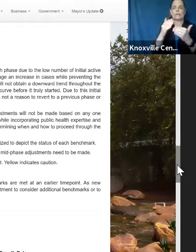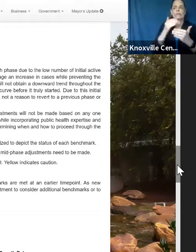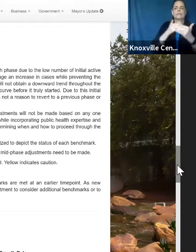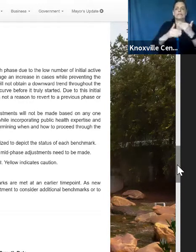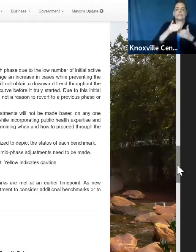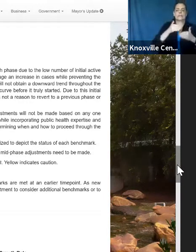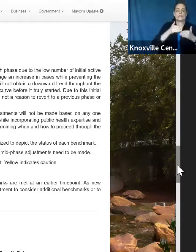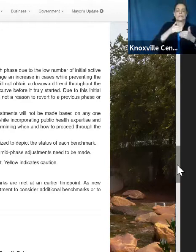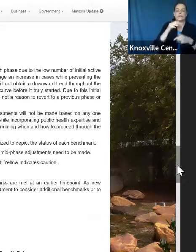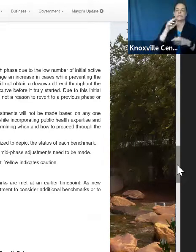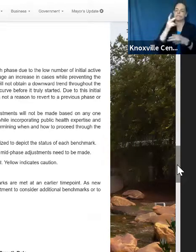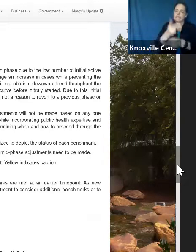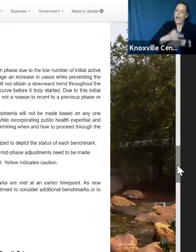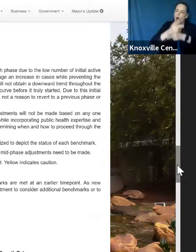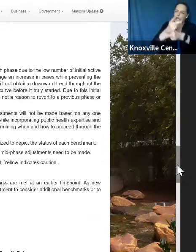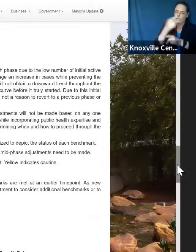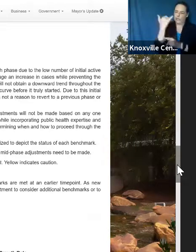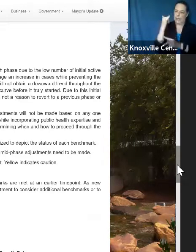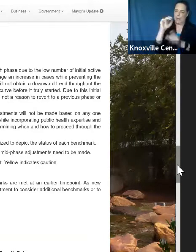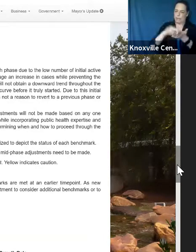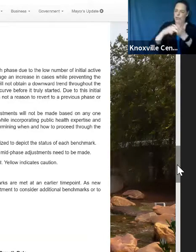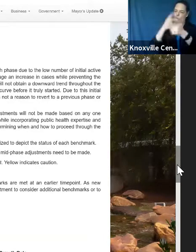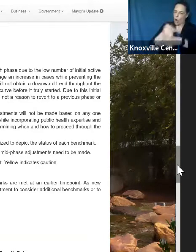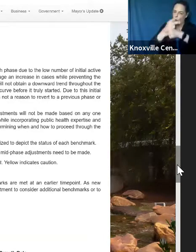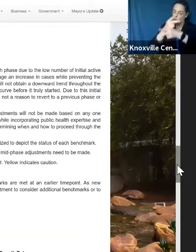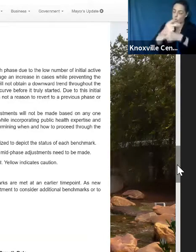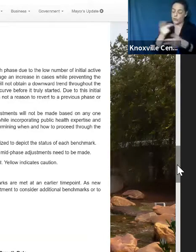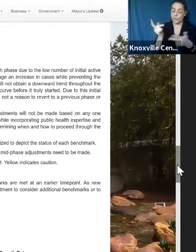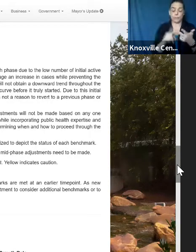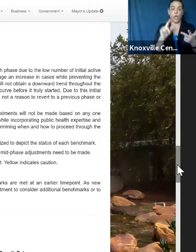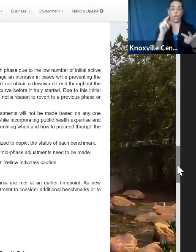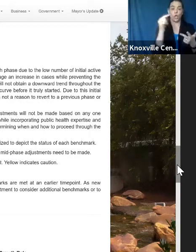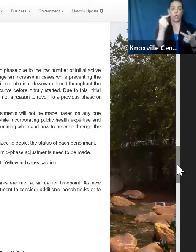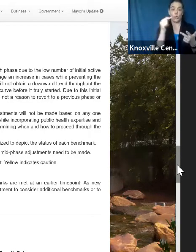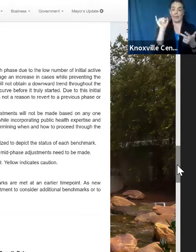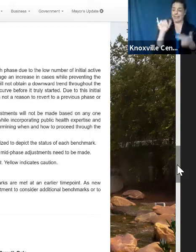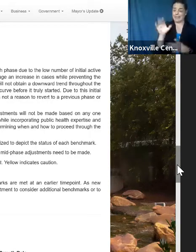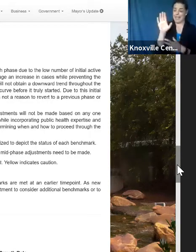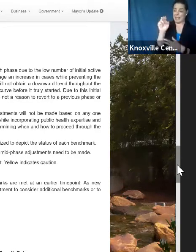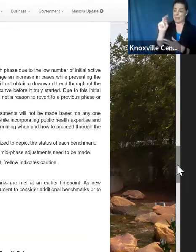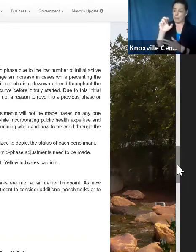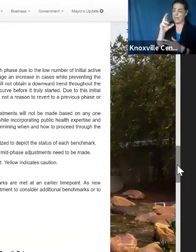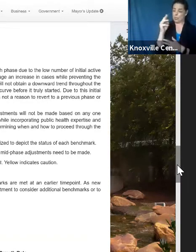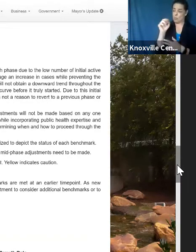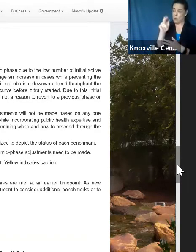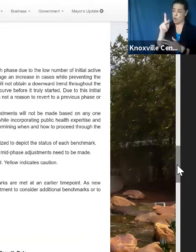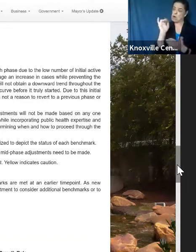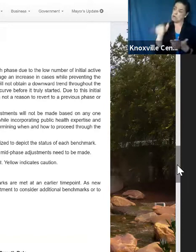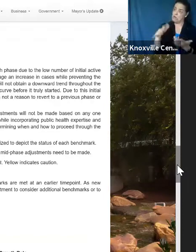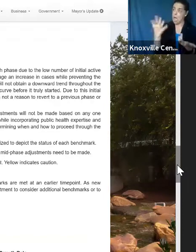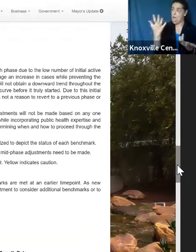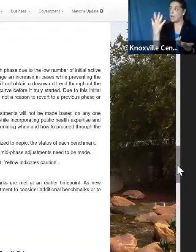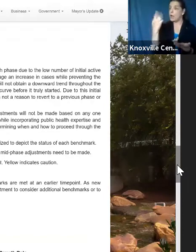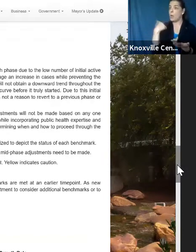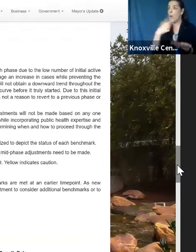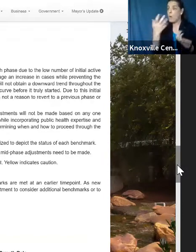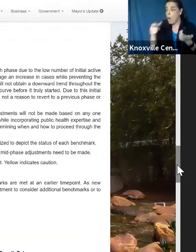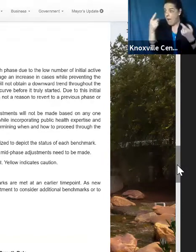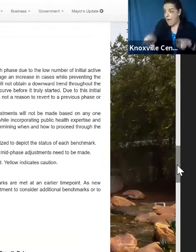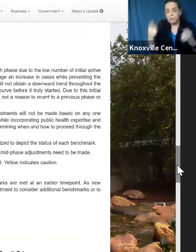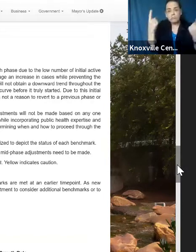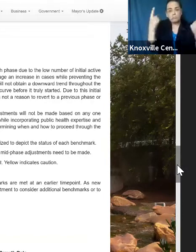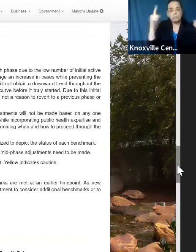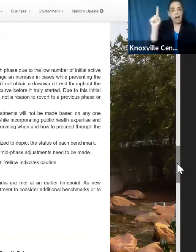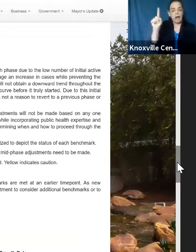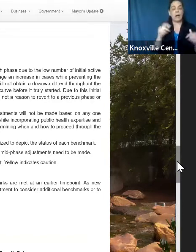Yellow indicates caution. And green signifies that the benchmark is currently met. Today, all